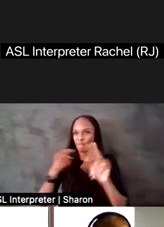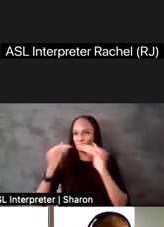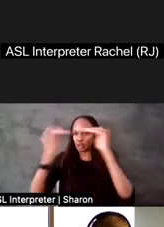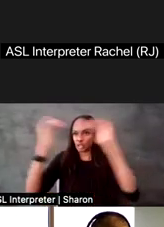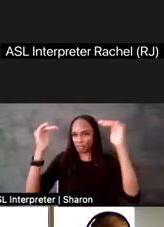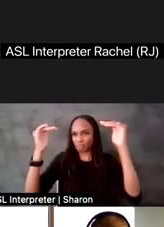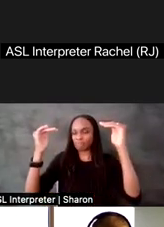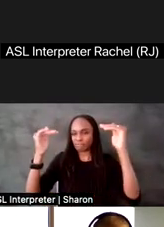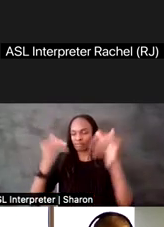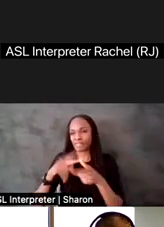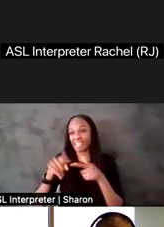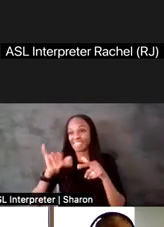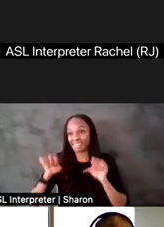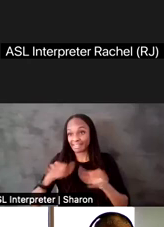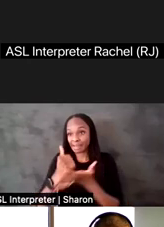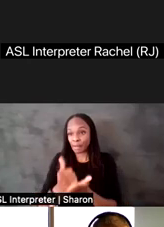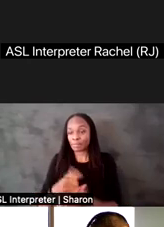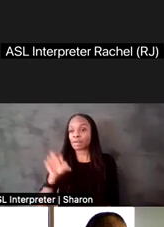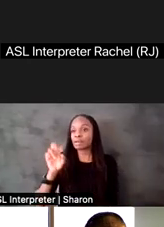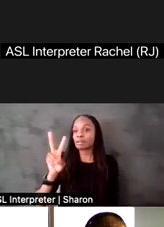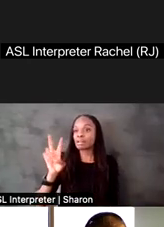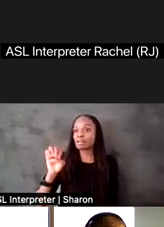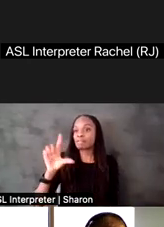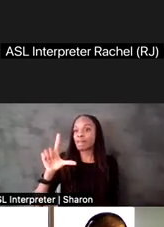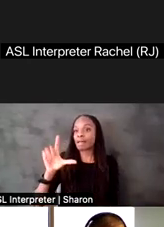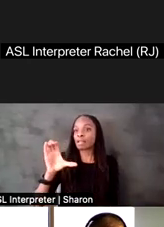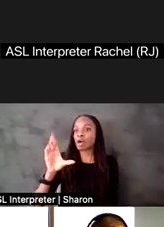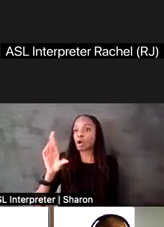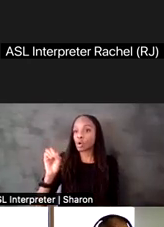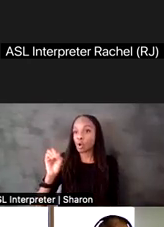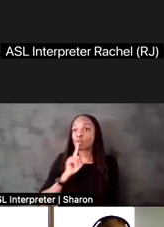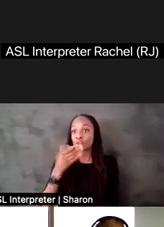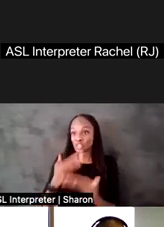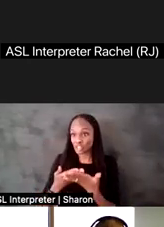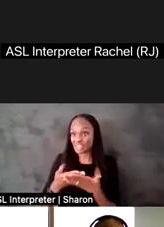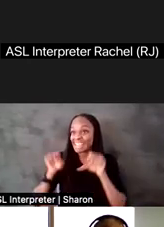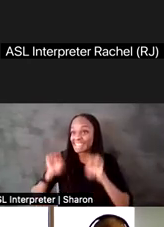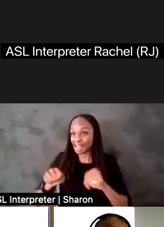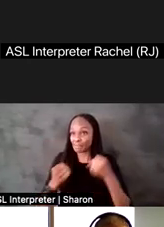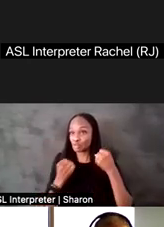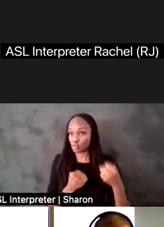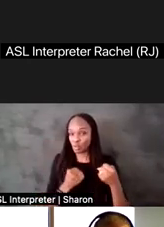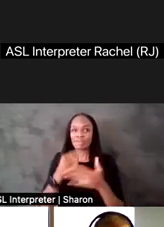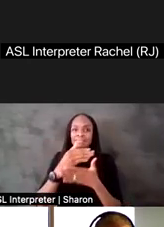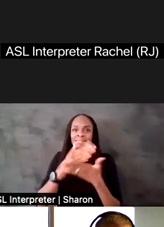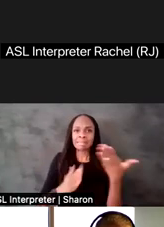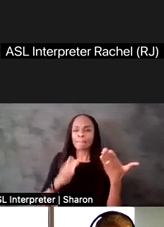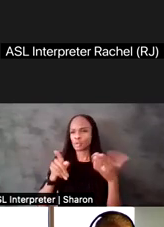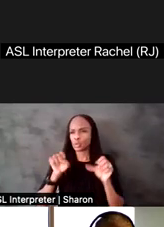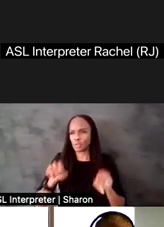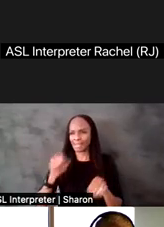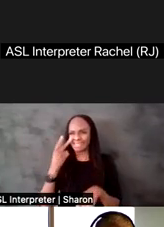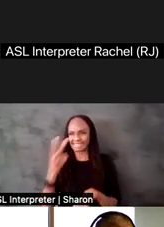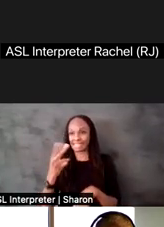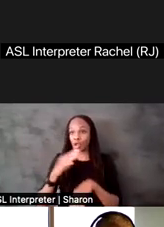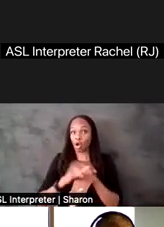any measure of things. Velcro is very good and can be very, very strong. So just some of these things you can see on the website,